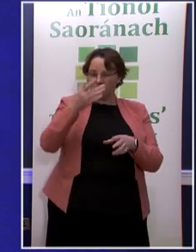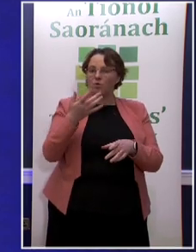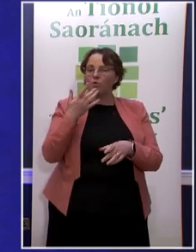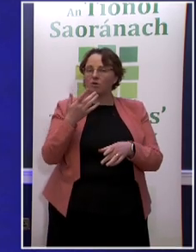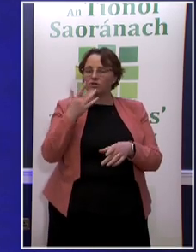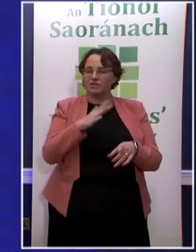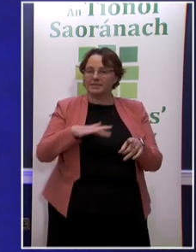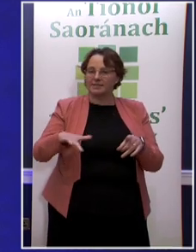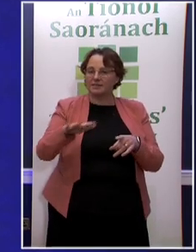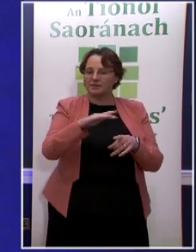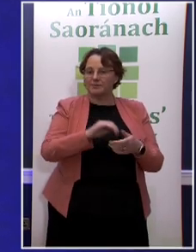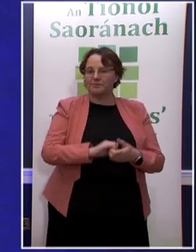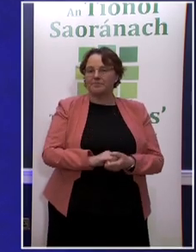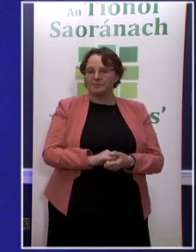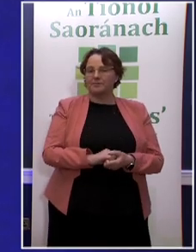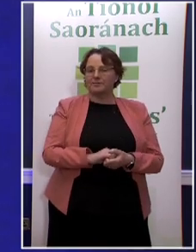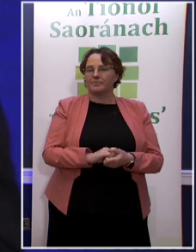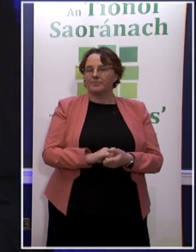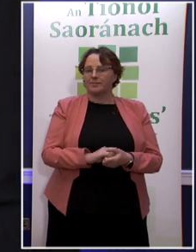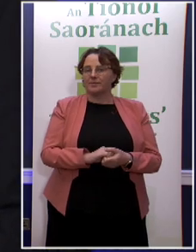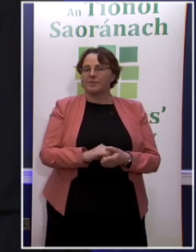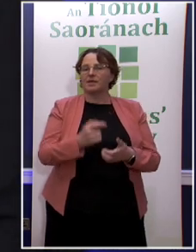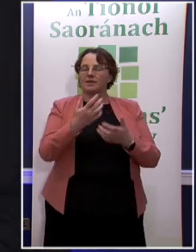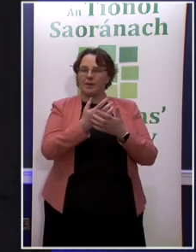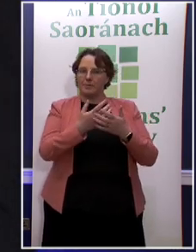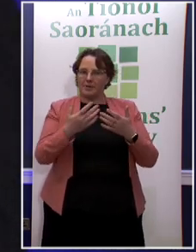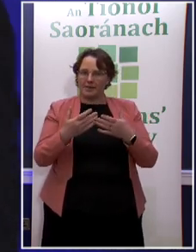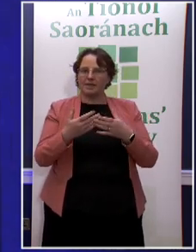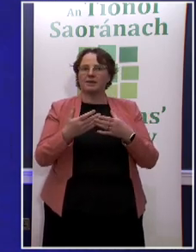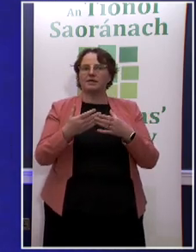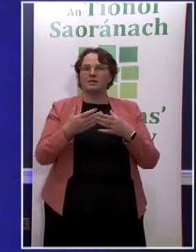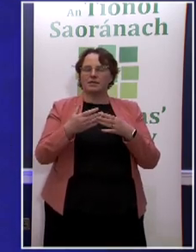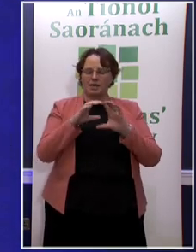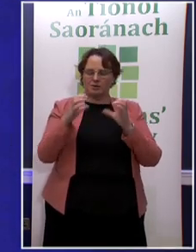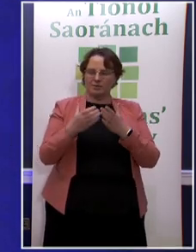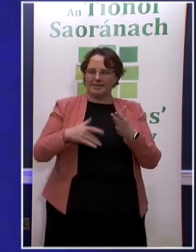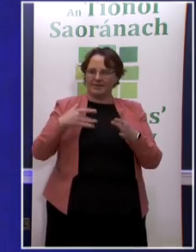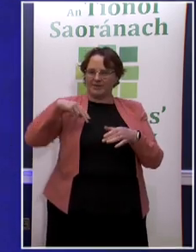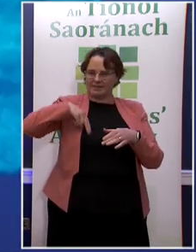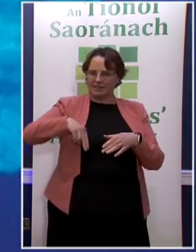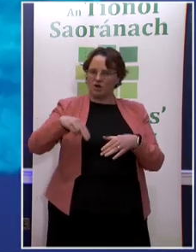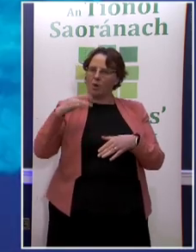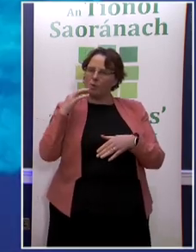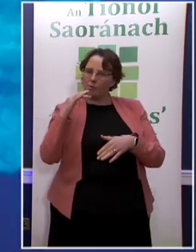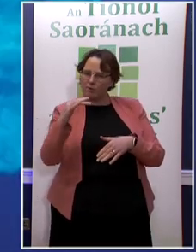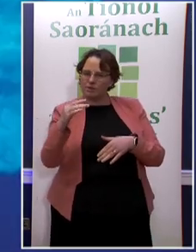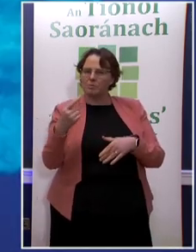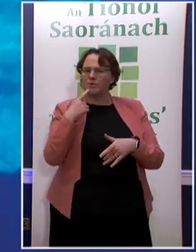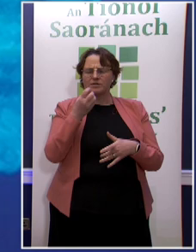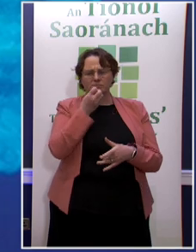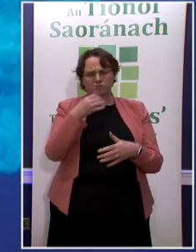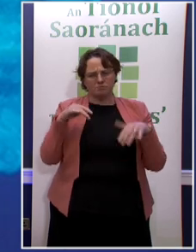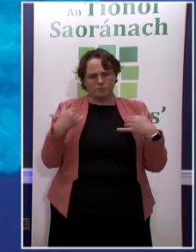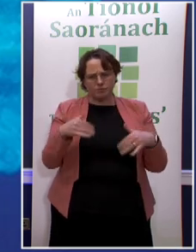the productive fisheries that are the mainstay of many coastal communities. But we also have some remarkable and